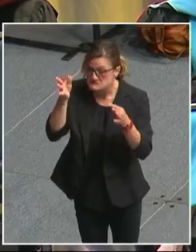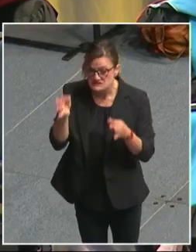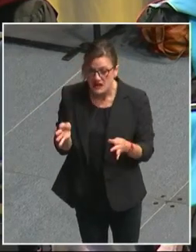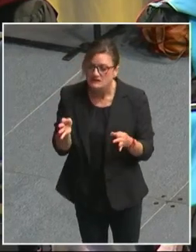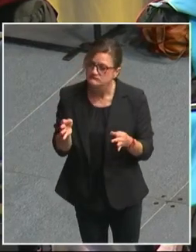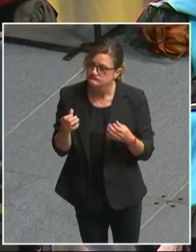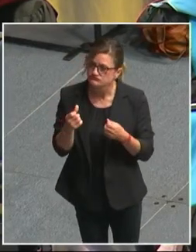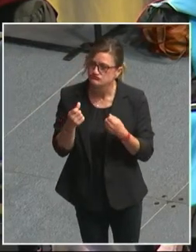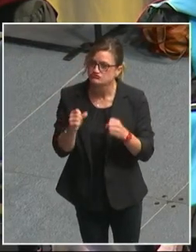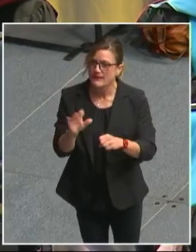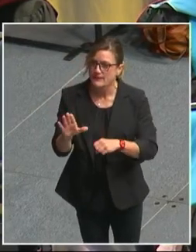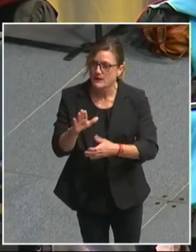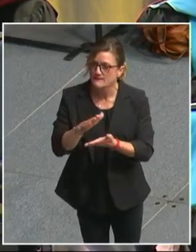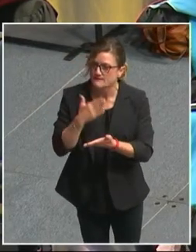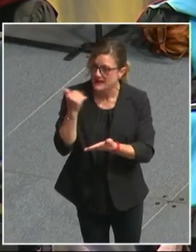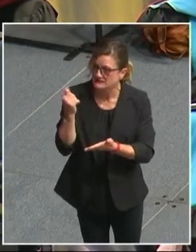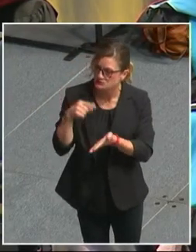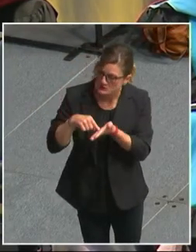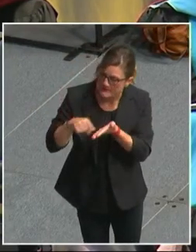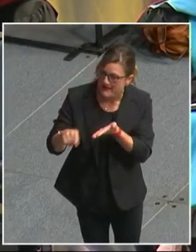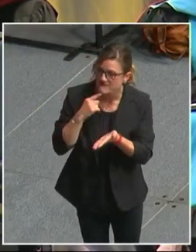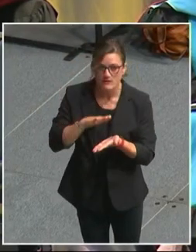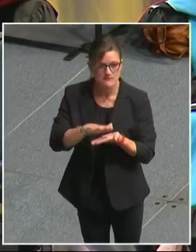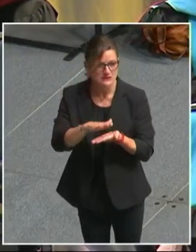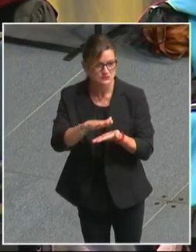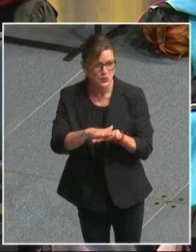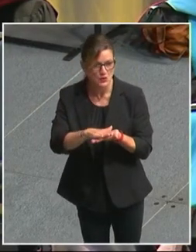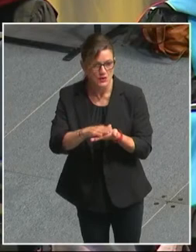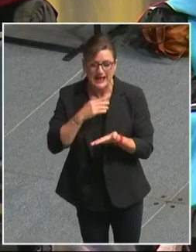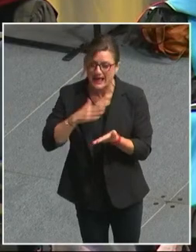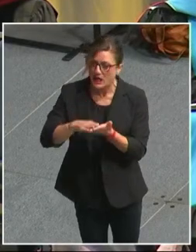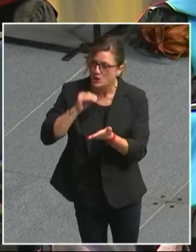effort to pay for the school where I learned my second language.